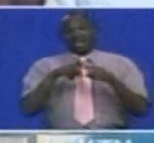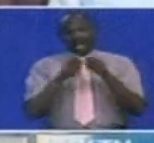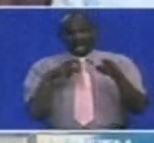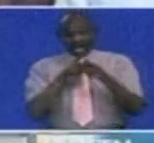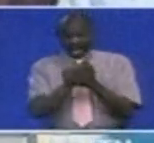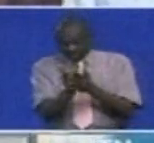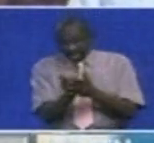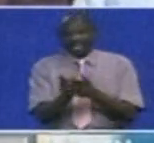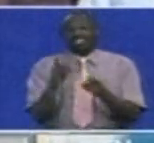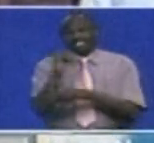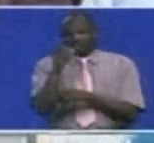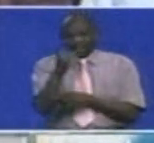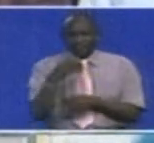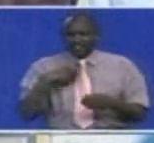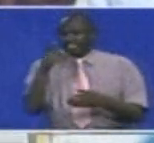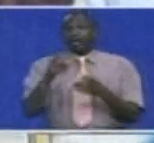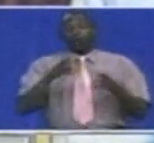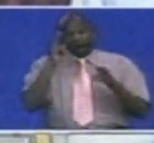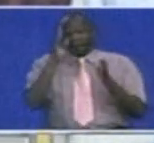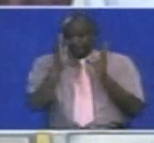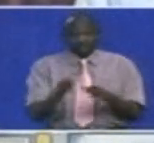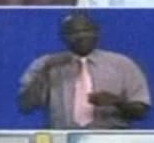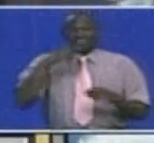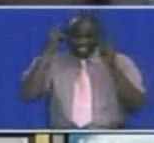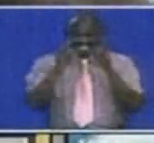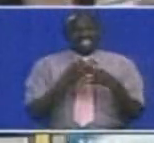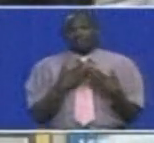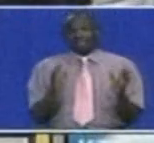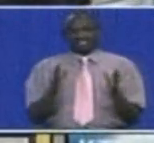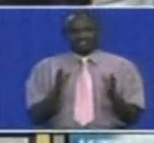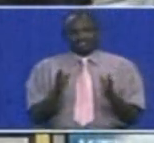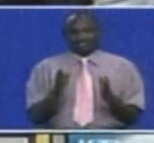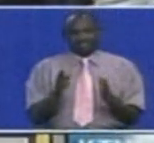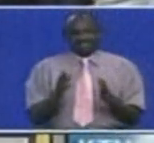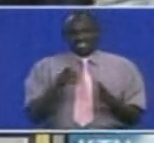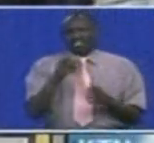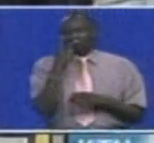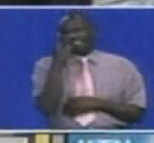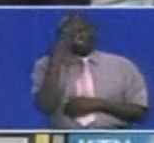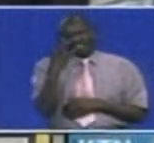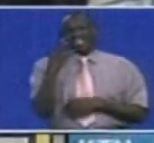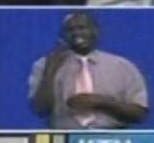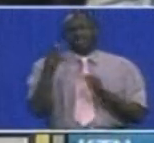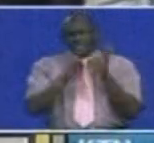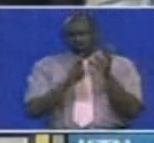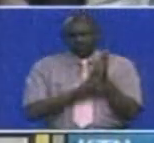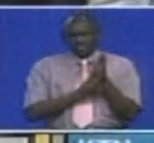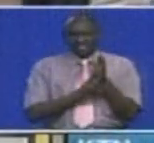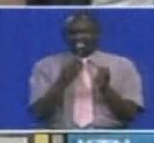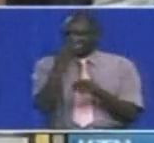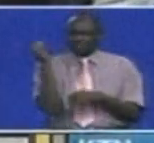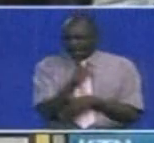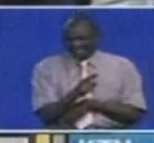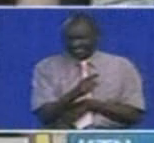haiku imepitishwa. Kumbe ni mtu alikaa chini, akaona vinyiria wa Kenya. Kukimbisa 23 regulations in 3 months'